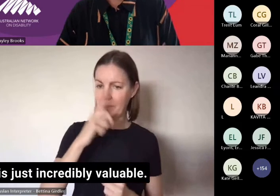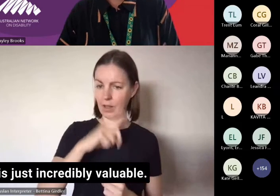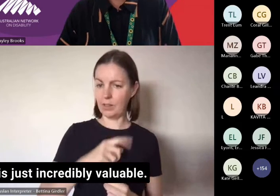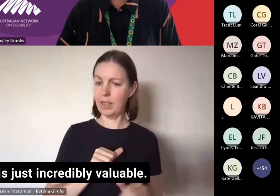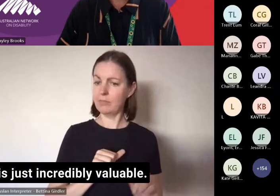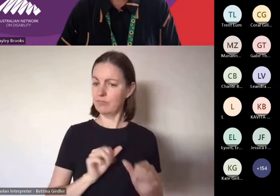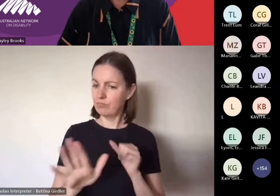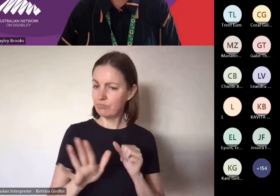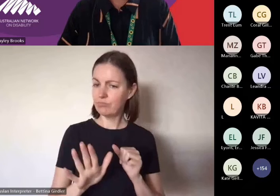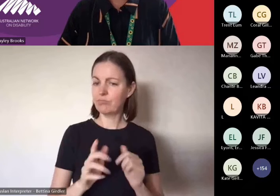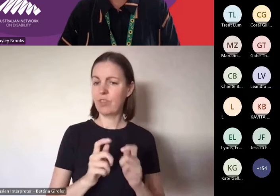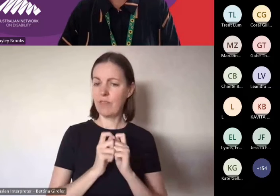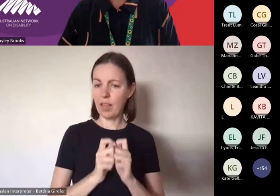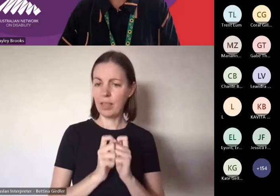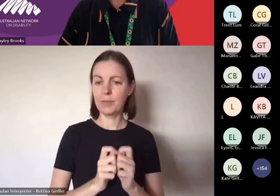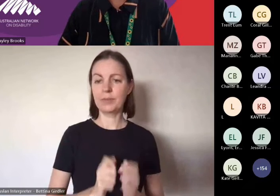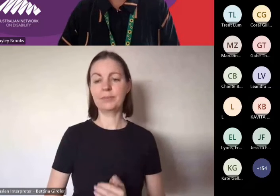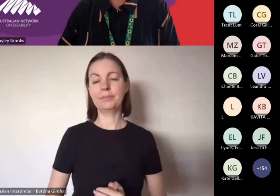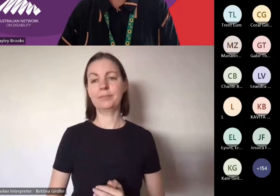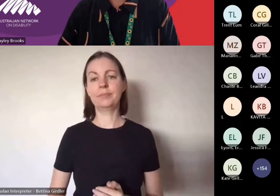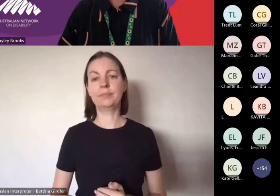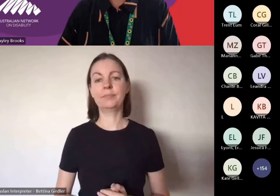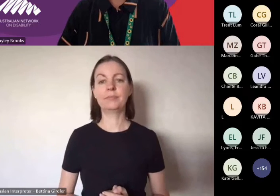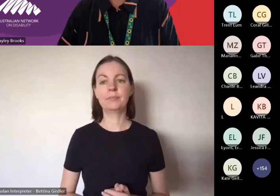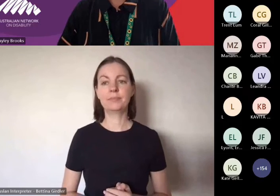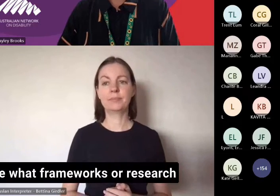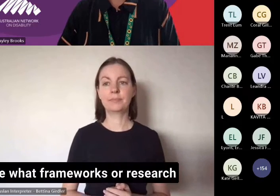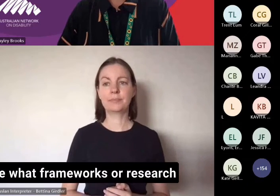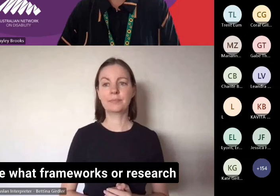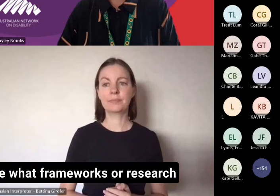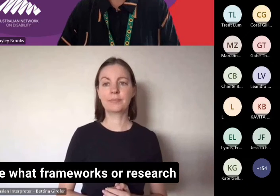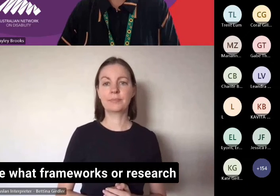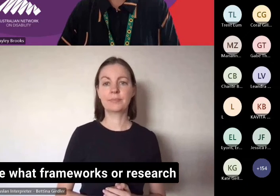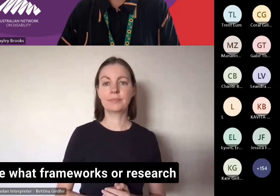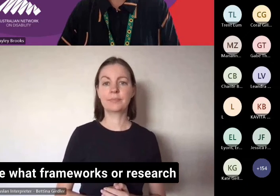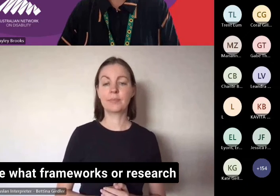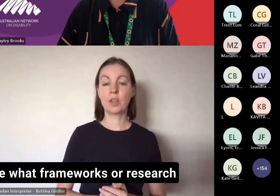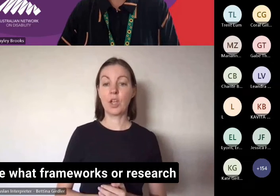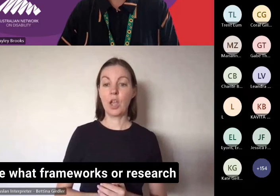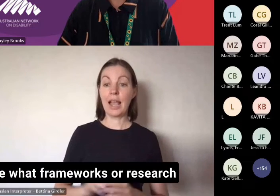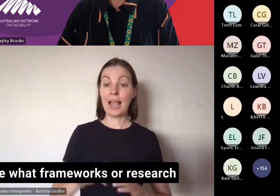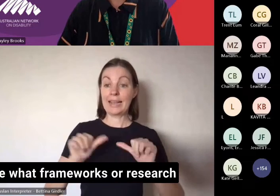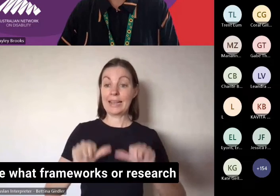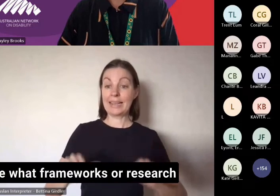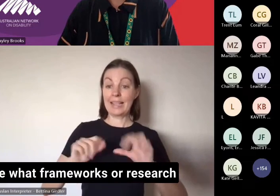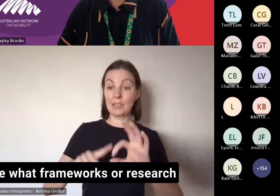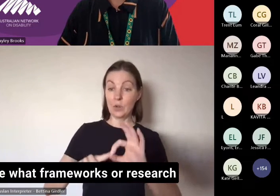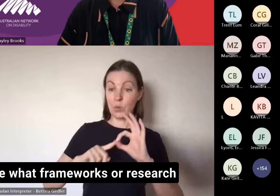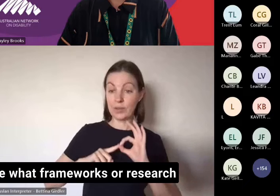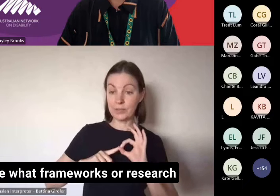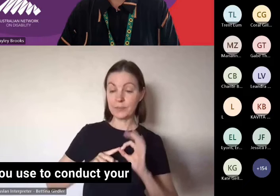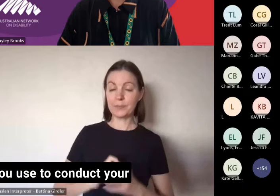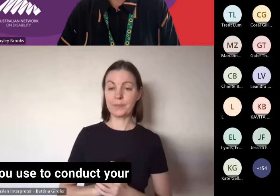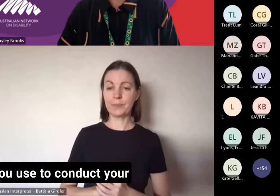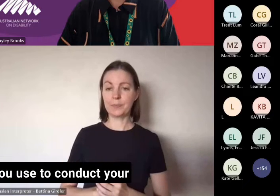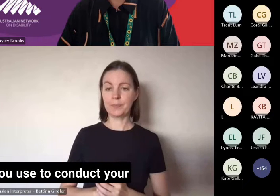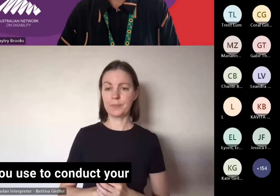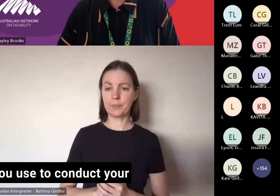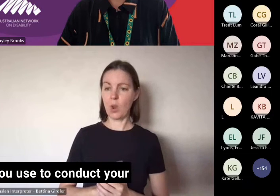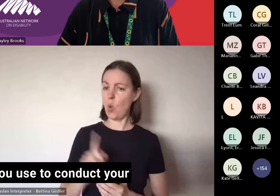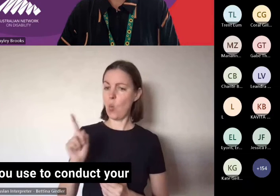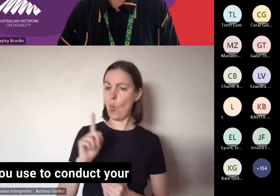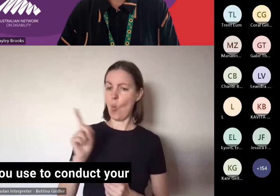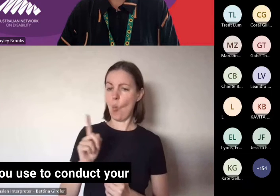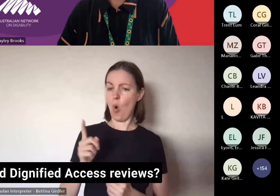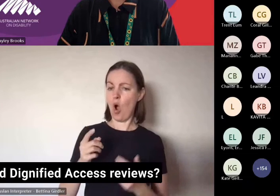incredibly valuable. Absolutely. Question number 3. What frameworks or research methods do you